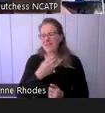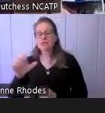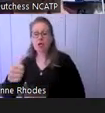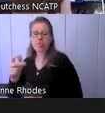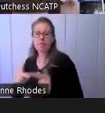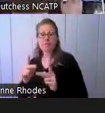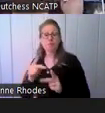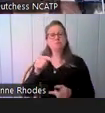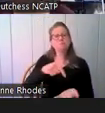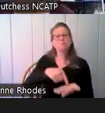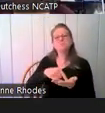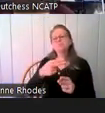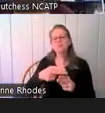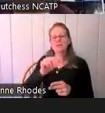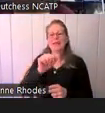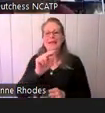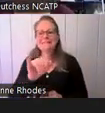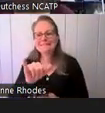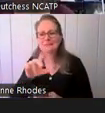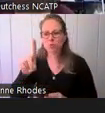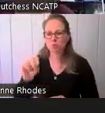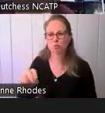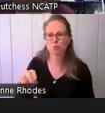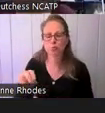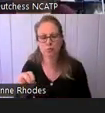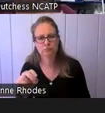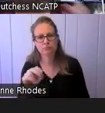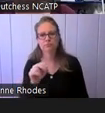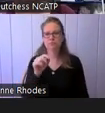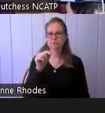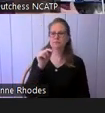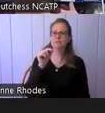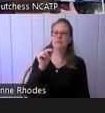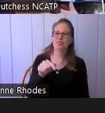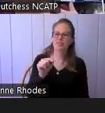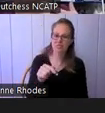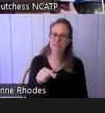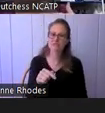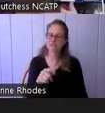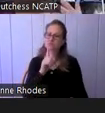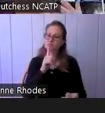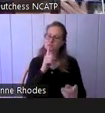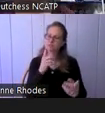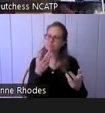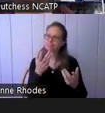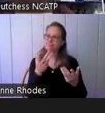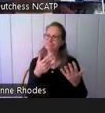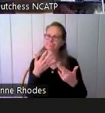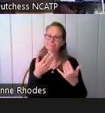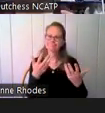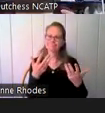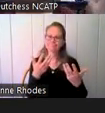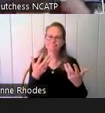AnyDo. The reason I like AnyDo too is because it does mesh quite well with, like, if you have smart